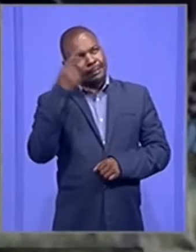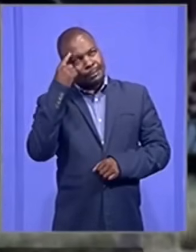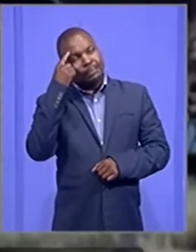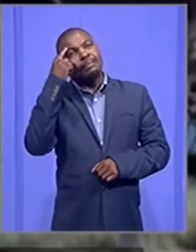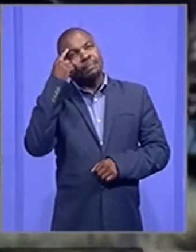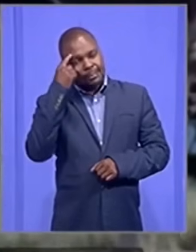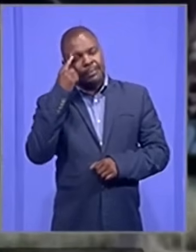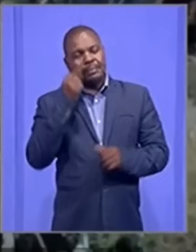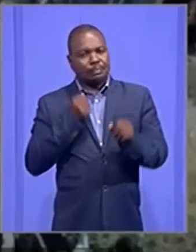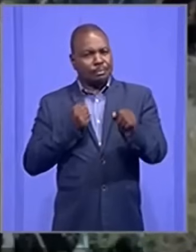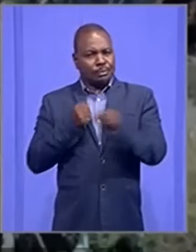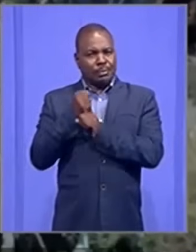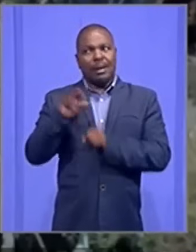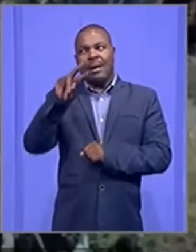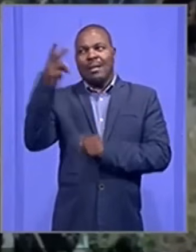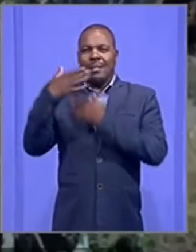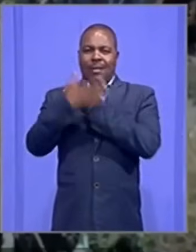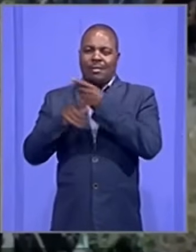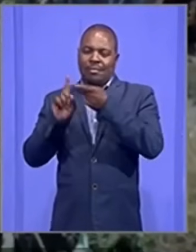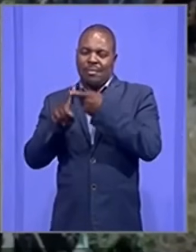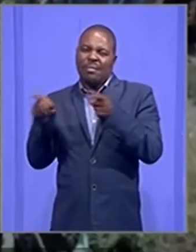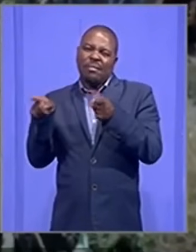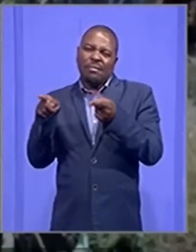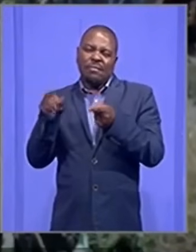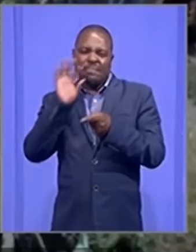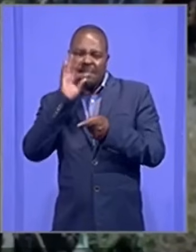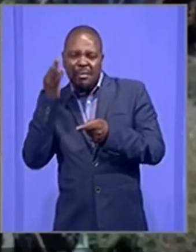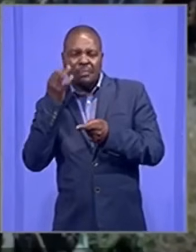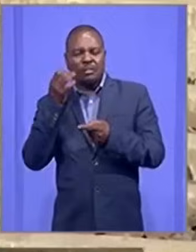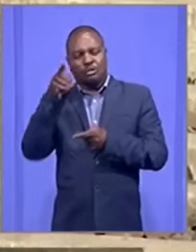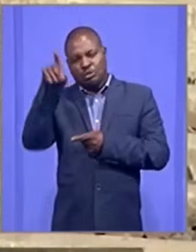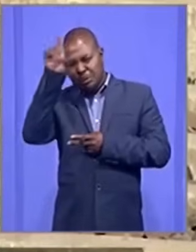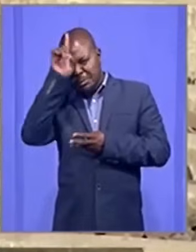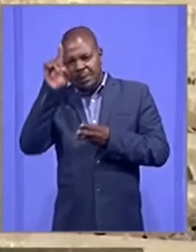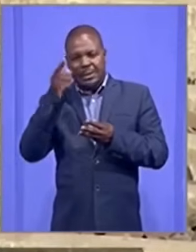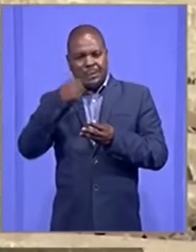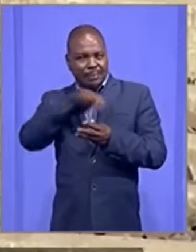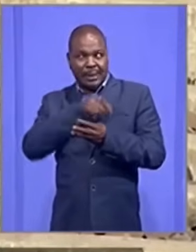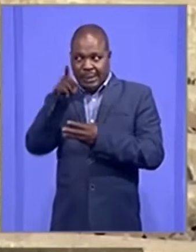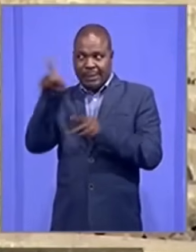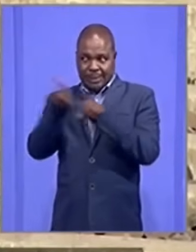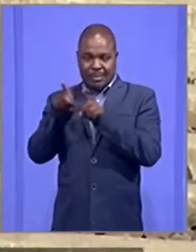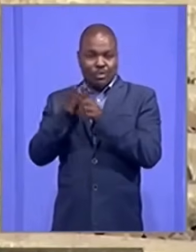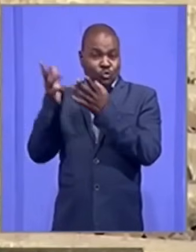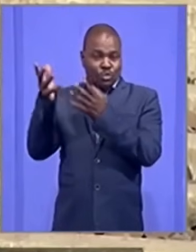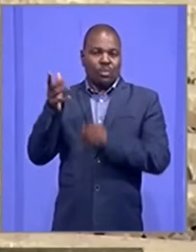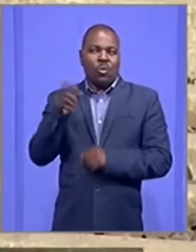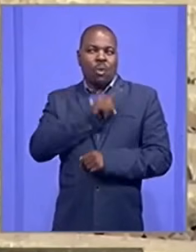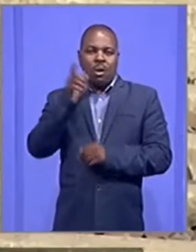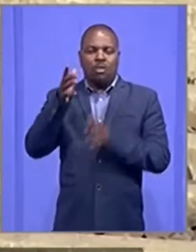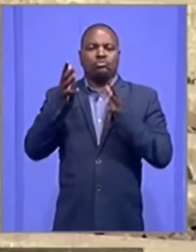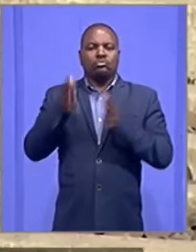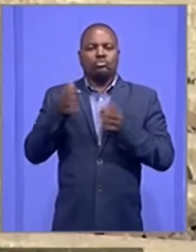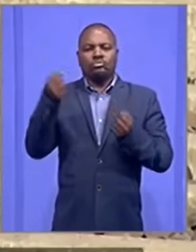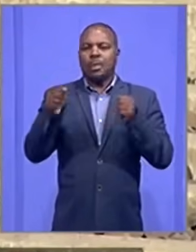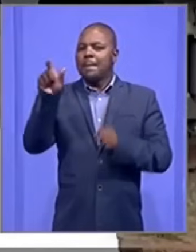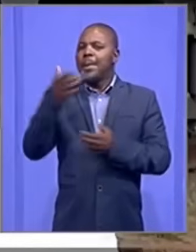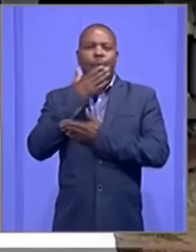go hata menyaboketsong ya dinaga tse kang France, Germany le Spain tse seng di sebedisa diterene tse tsamayang di sena